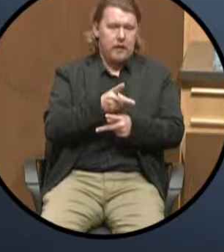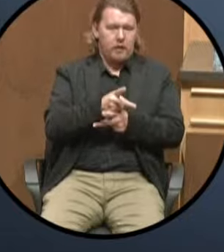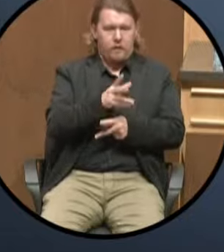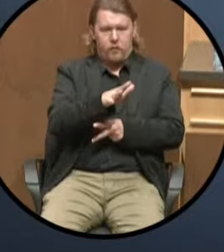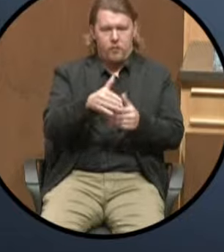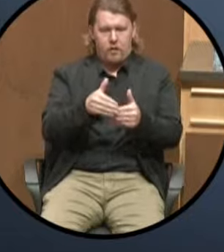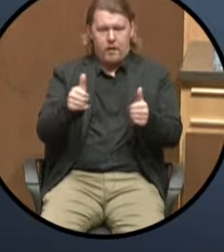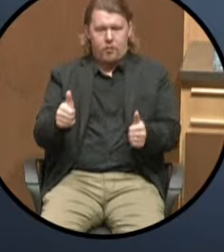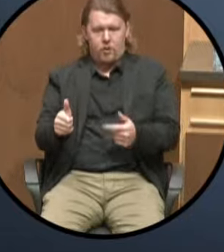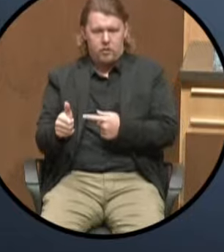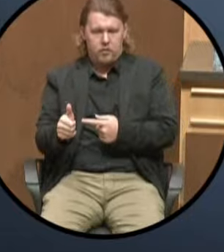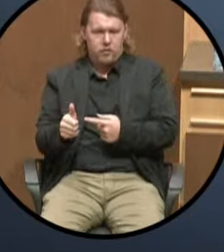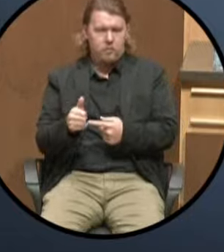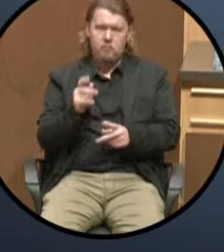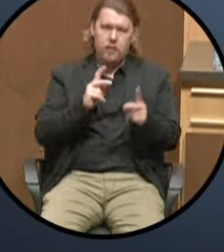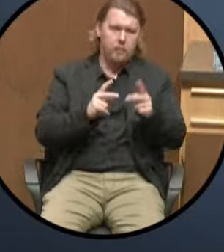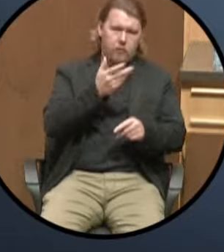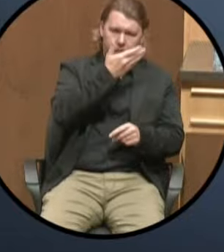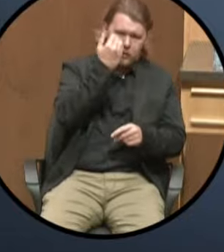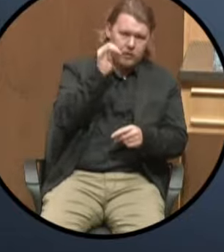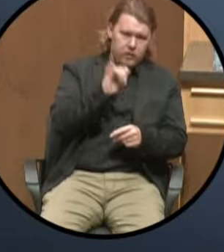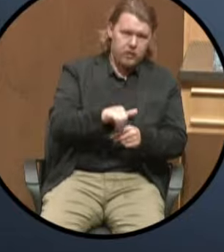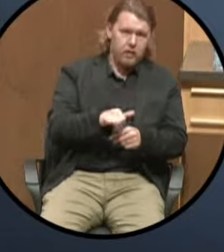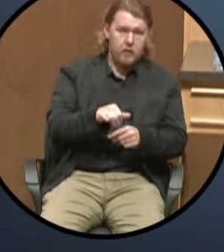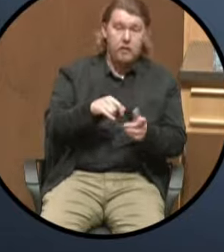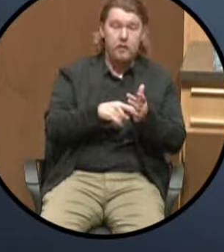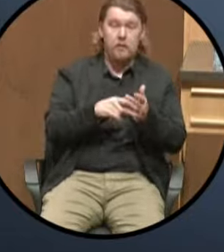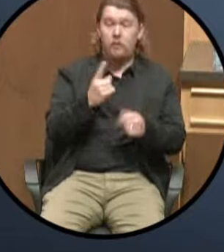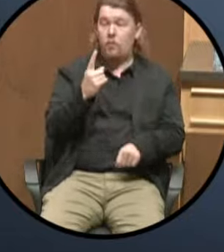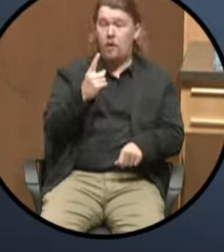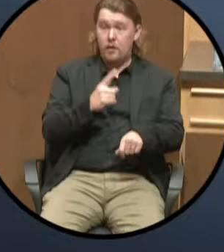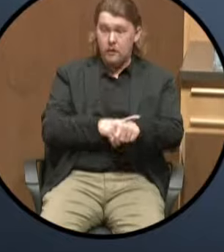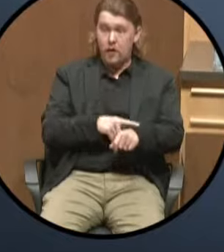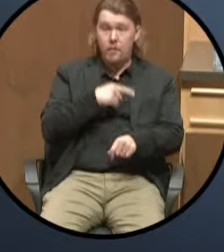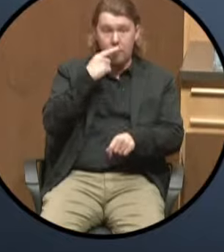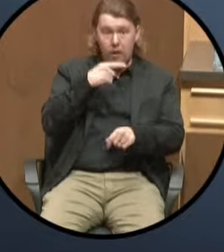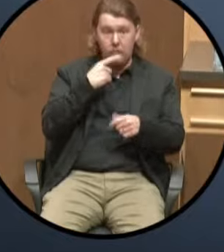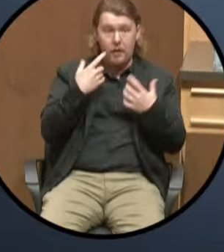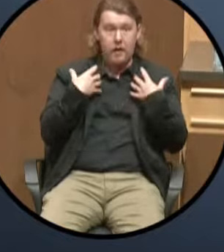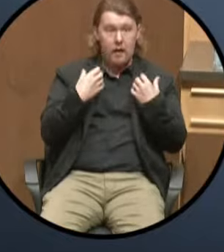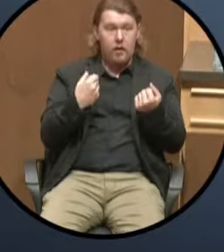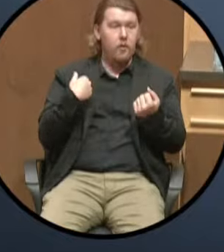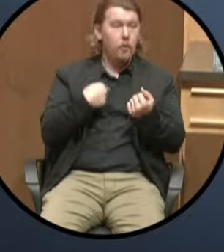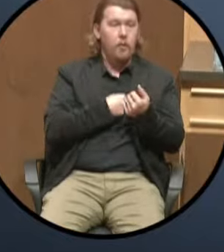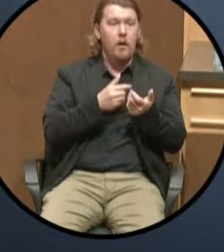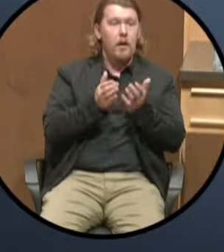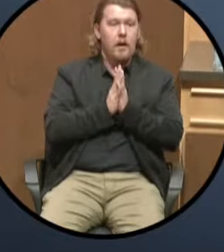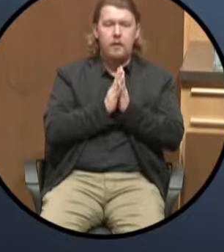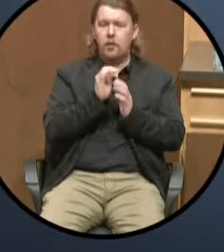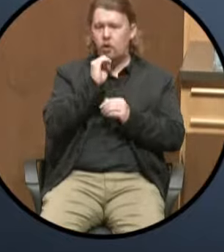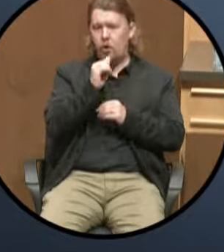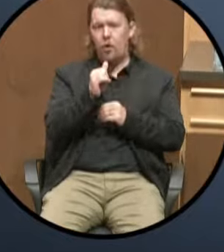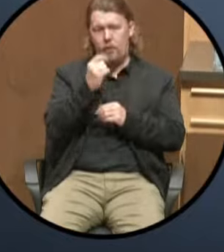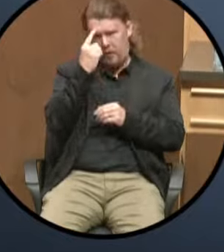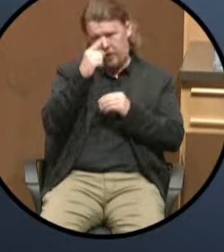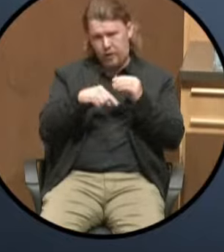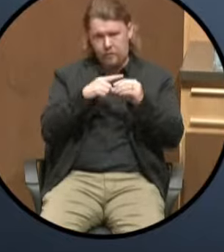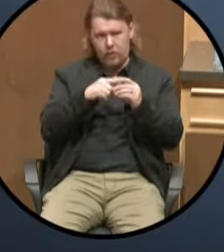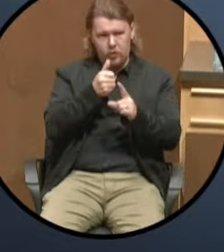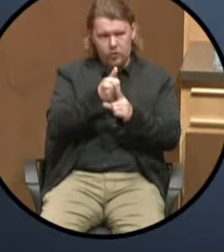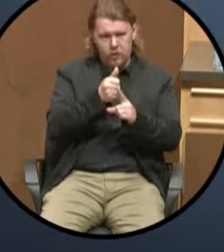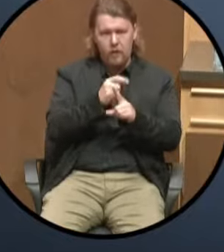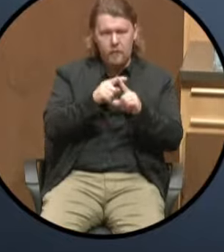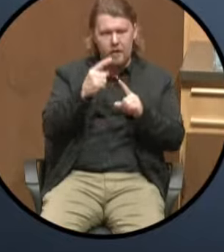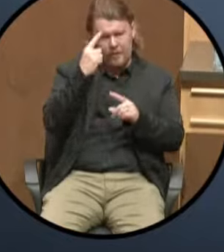That is the thing that people tend to forget. This is one time when in public health, we are being asked not just to serve ourselves, but to also serve